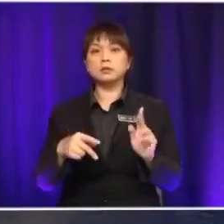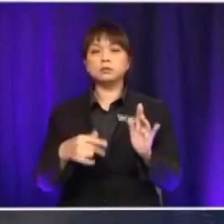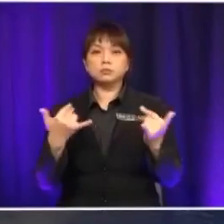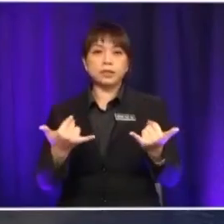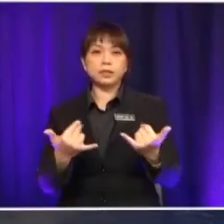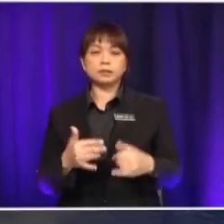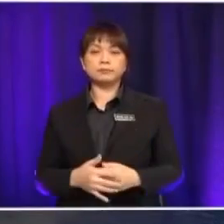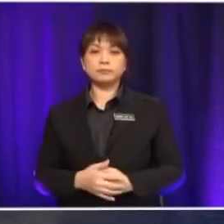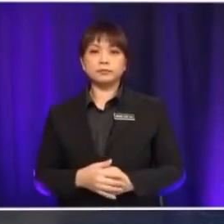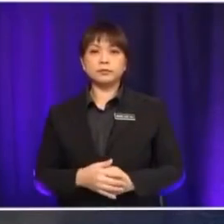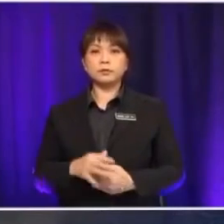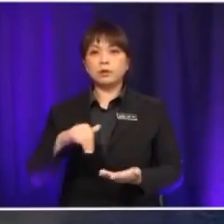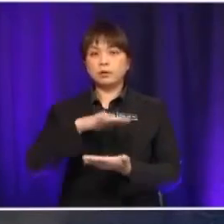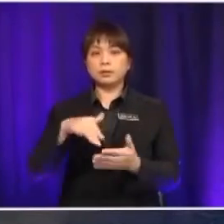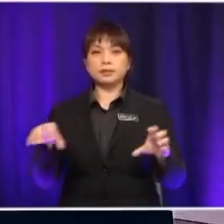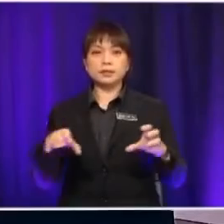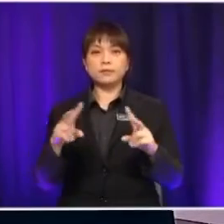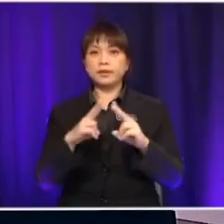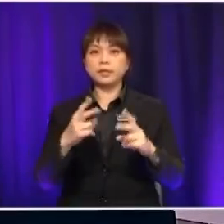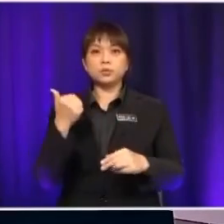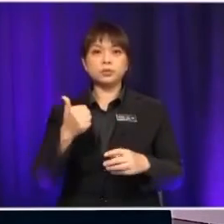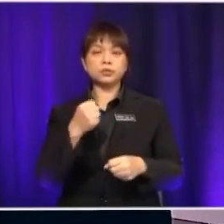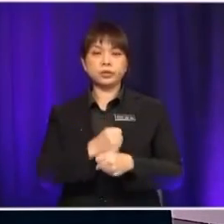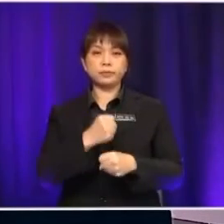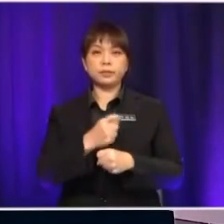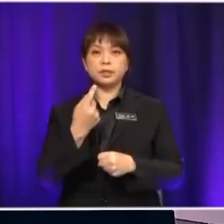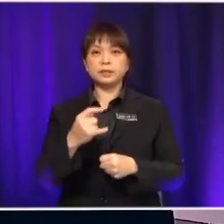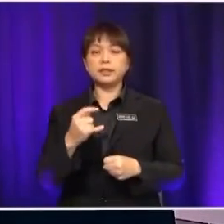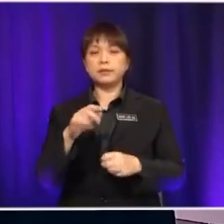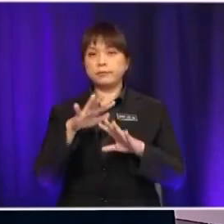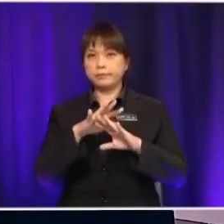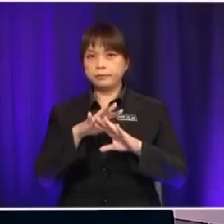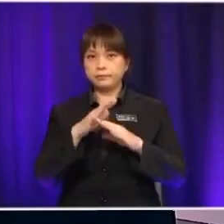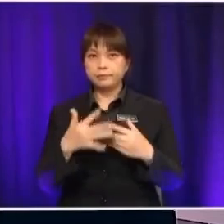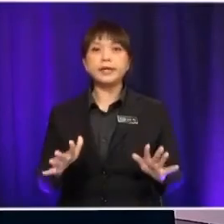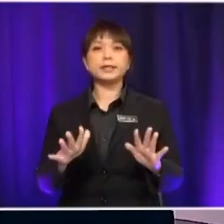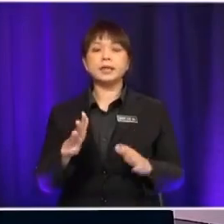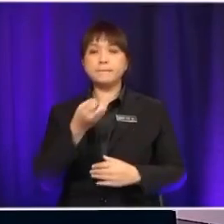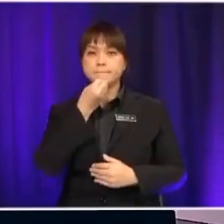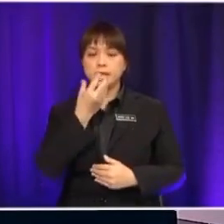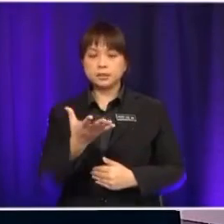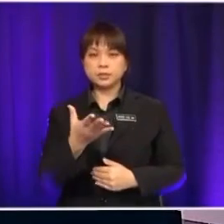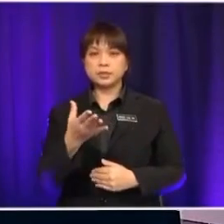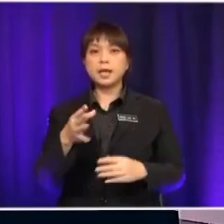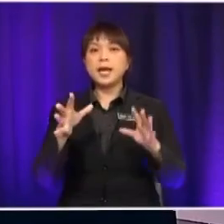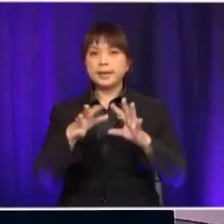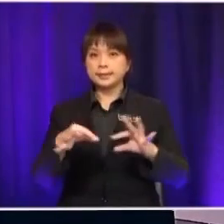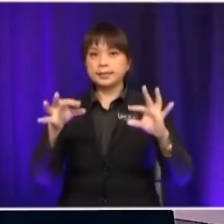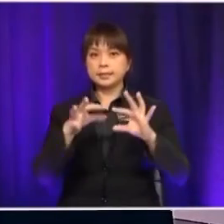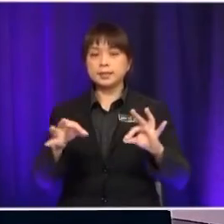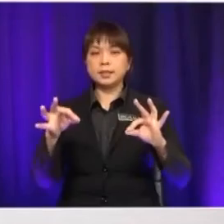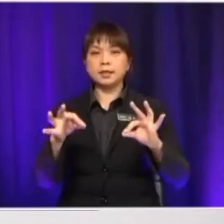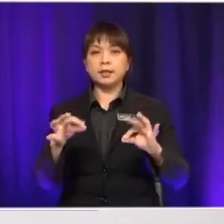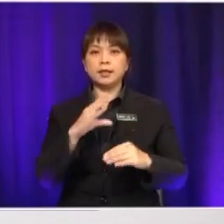done a very good job because I think that they have mentions about the adjectives, the words. Okay, they